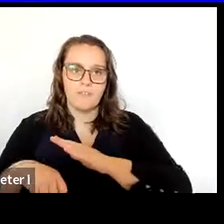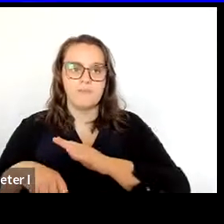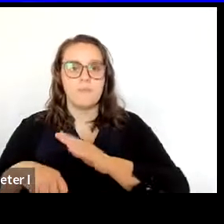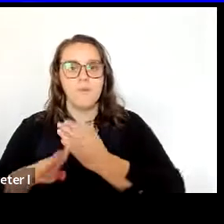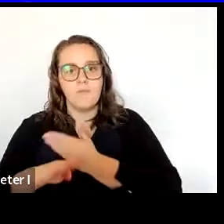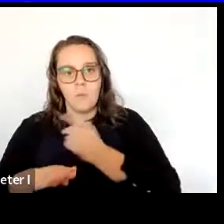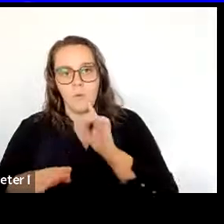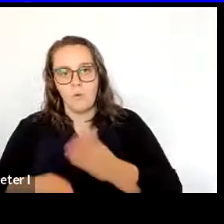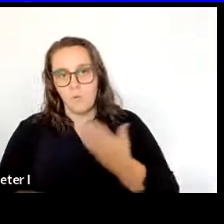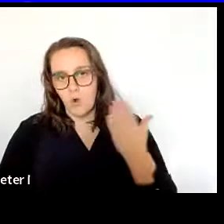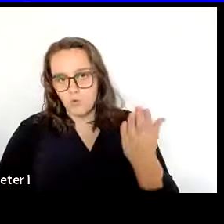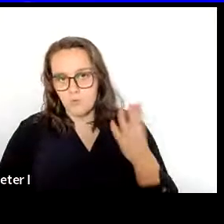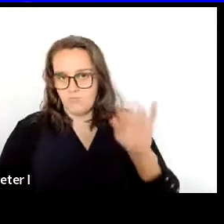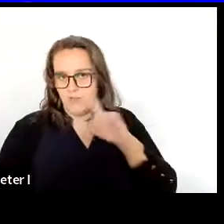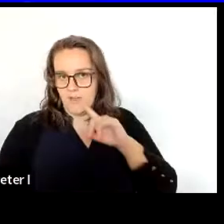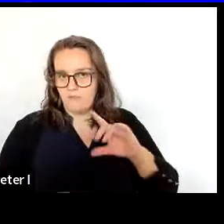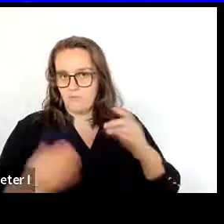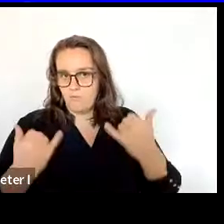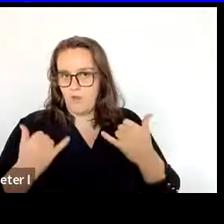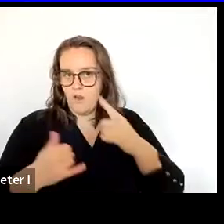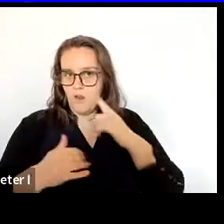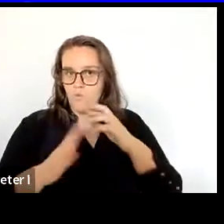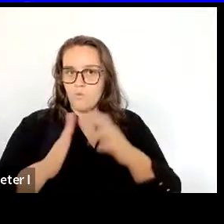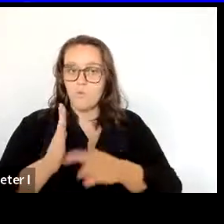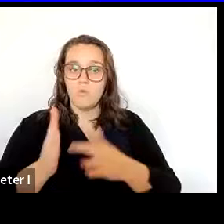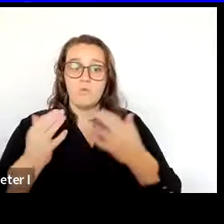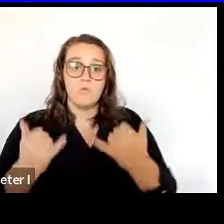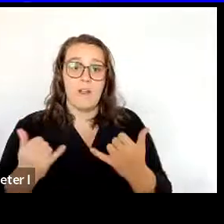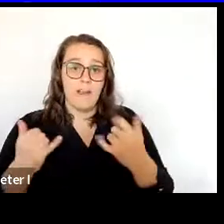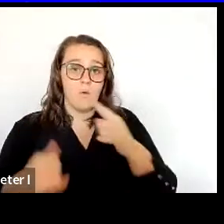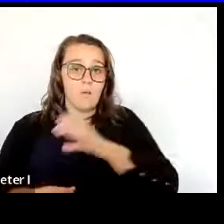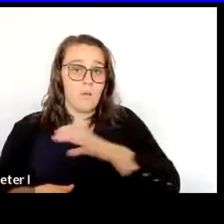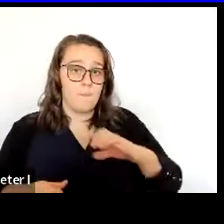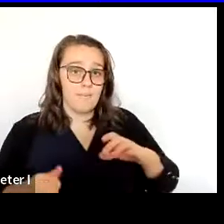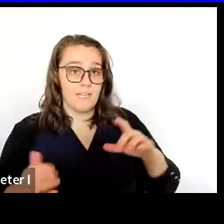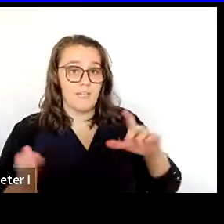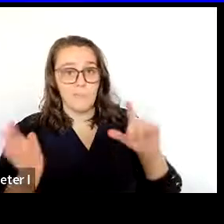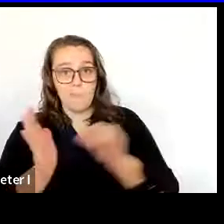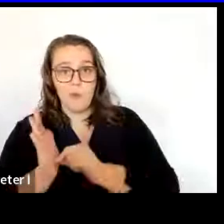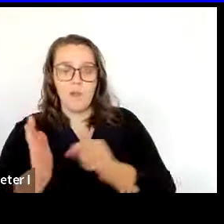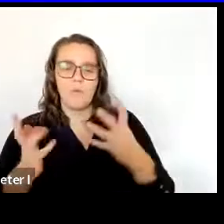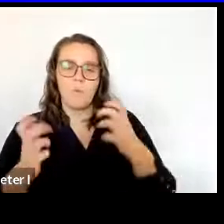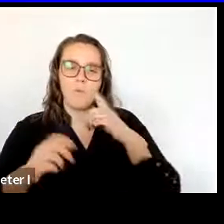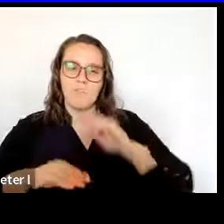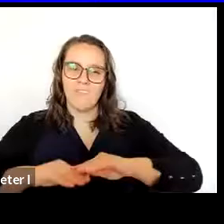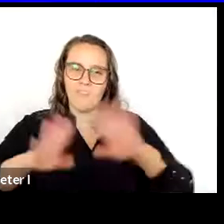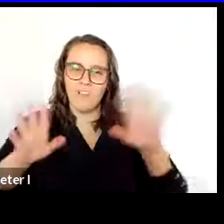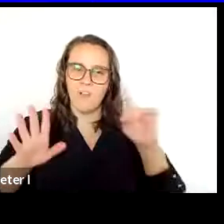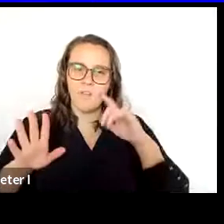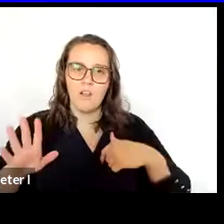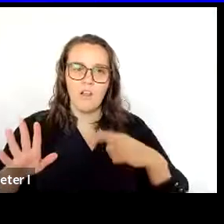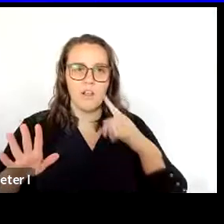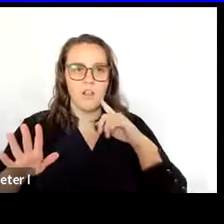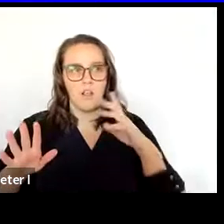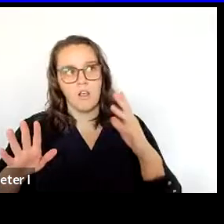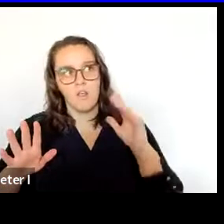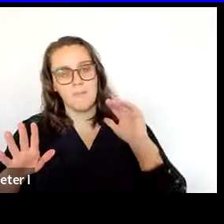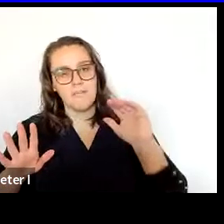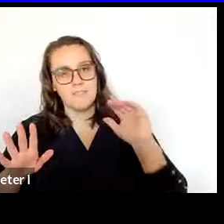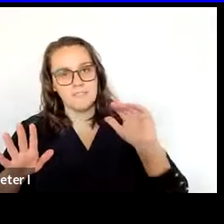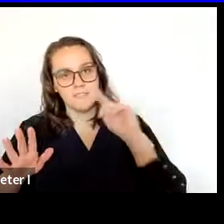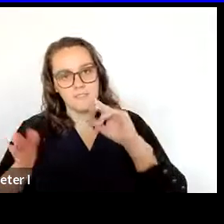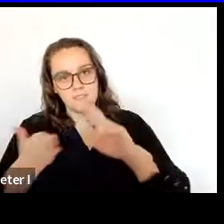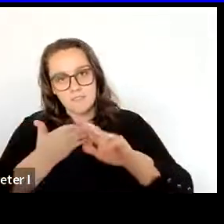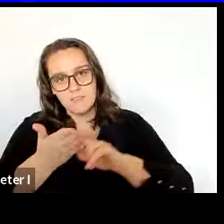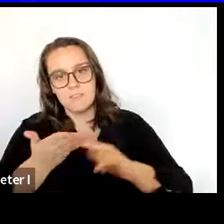In this committee print, the committee is recommending adding a section to clarify the petitioning requirement and to set aside the other notice